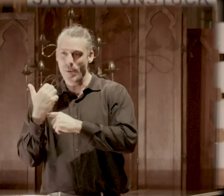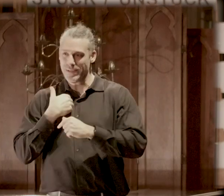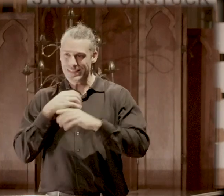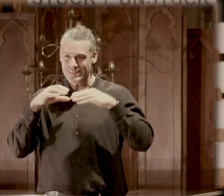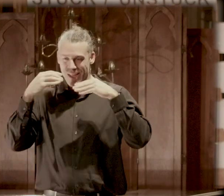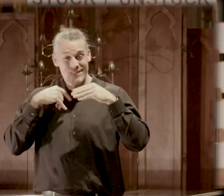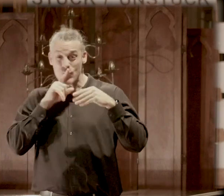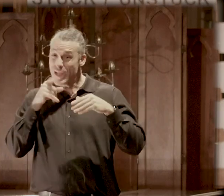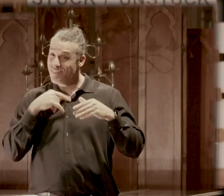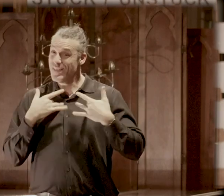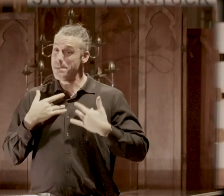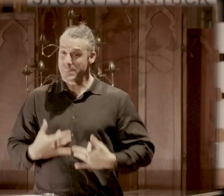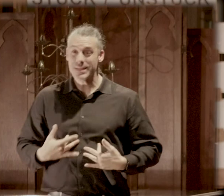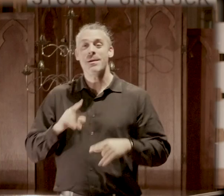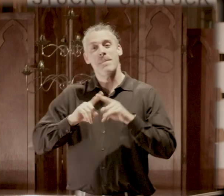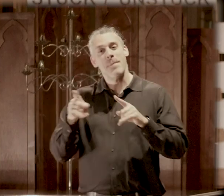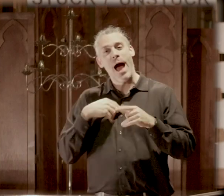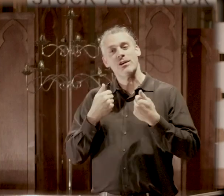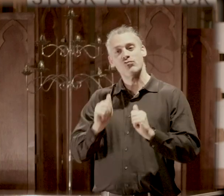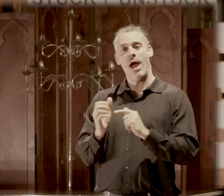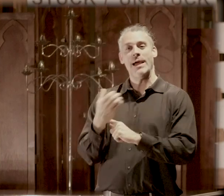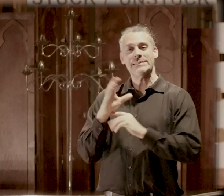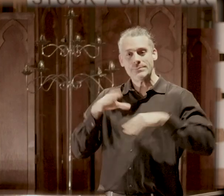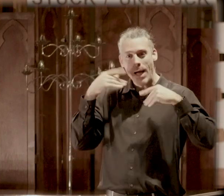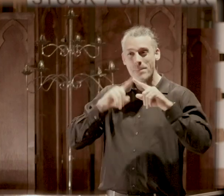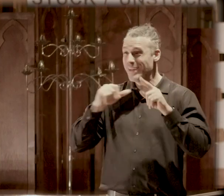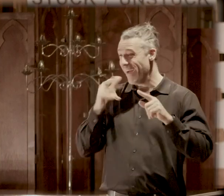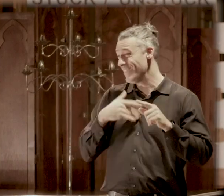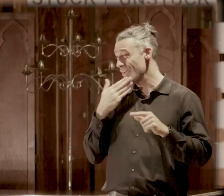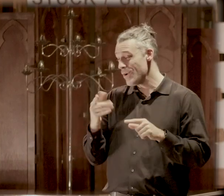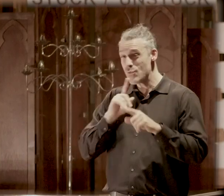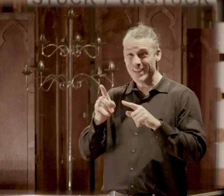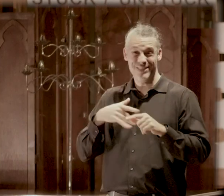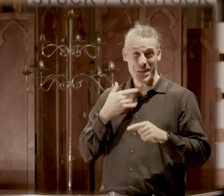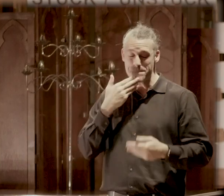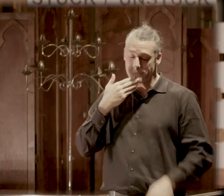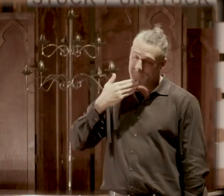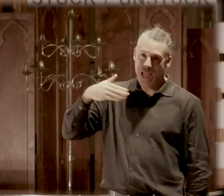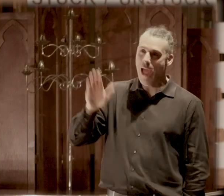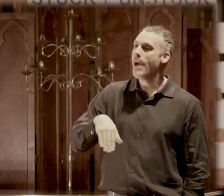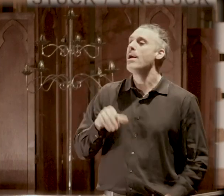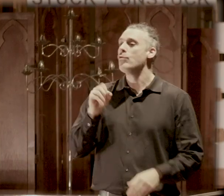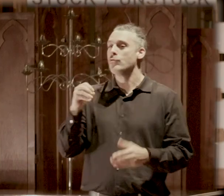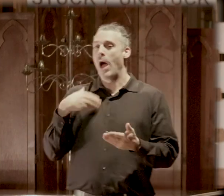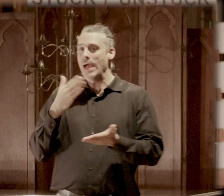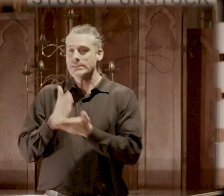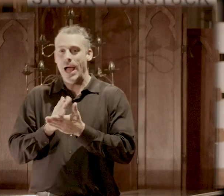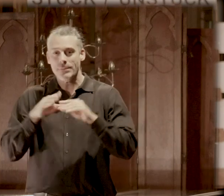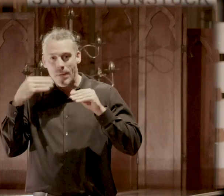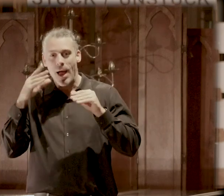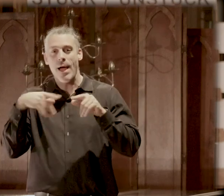like miserable, and I'm trying really hard to smile, and I can't. It doesn't feel good. It feels really, really bad. So I